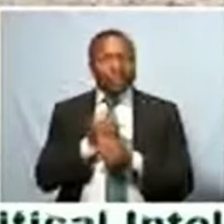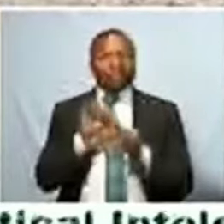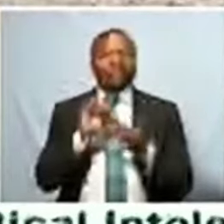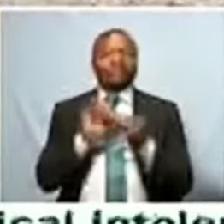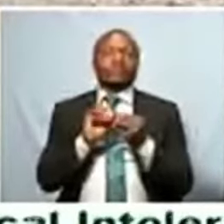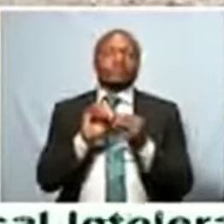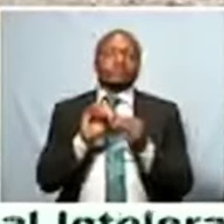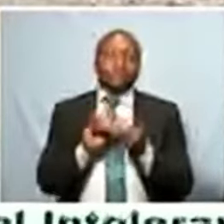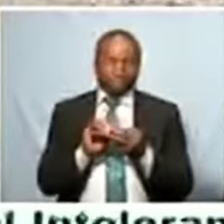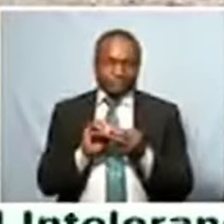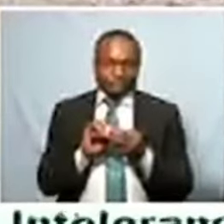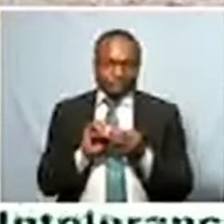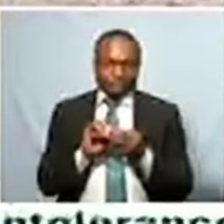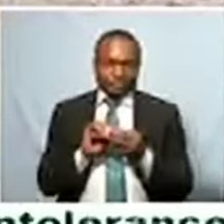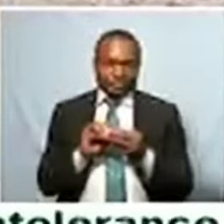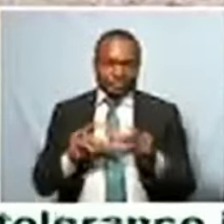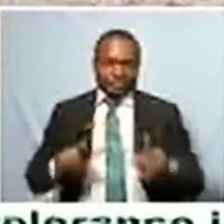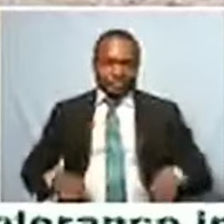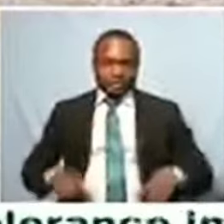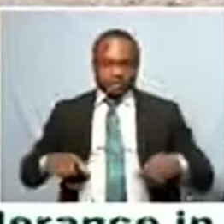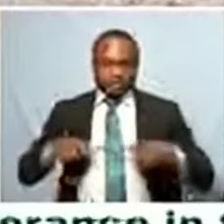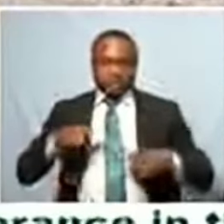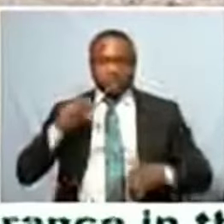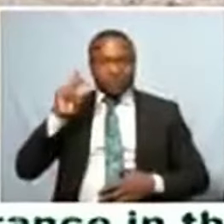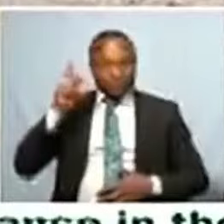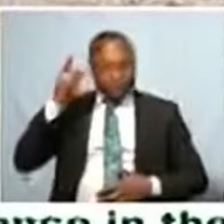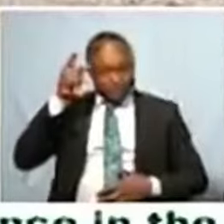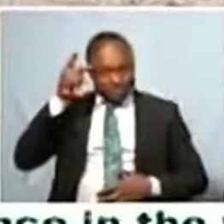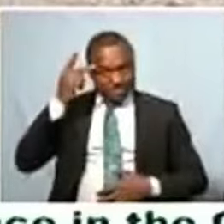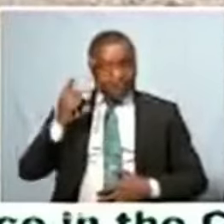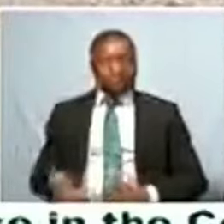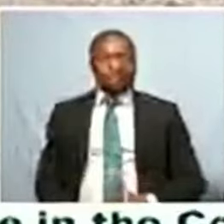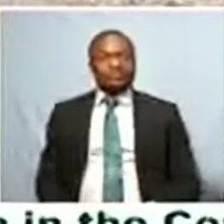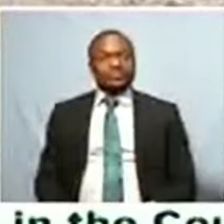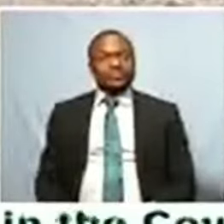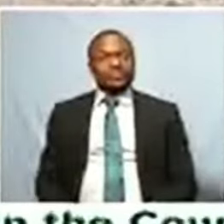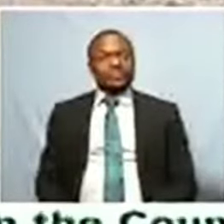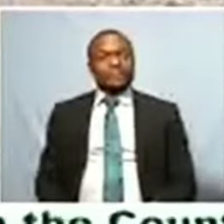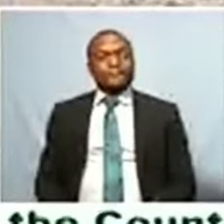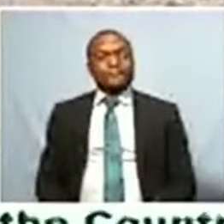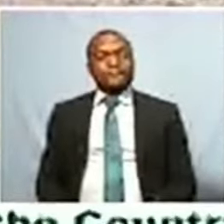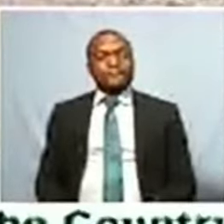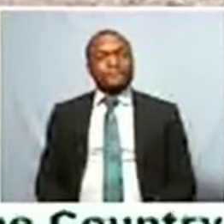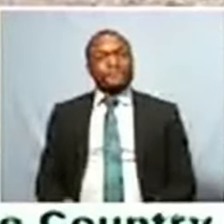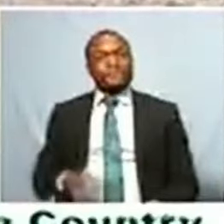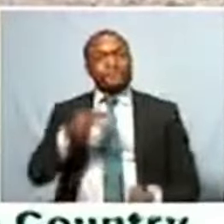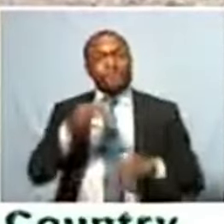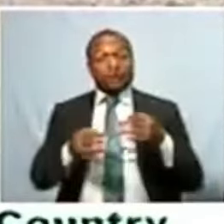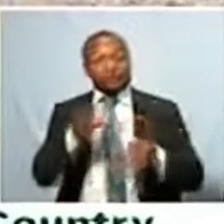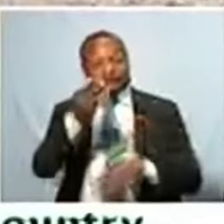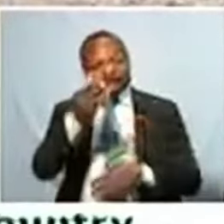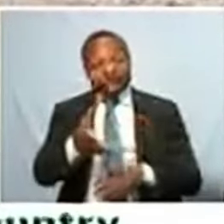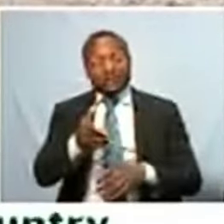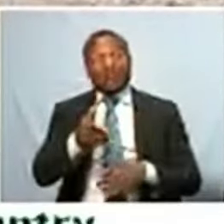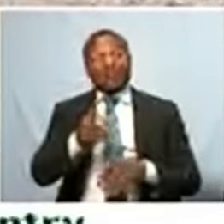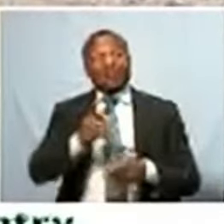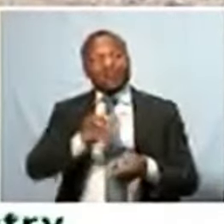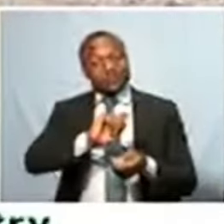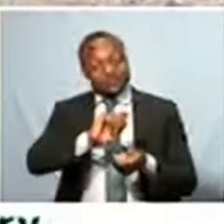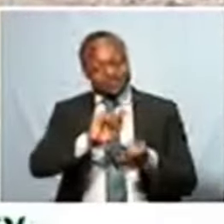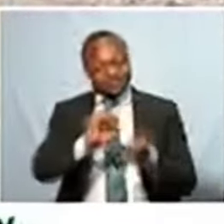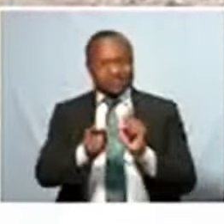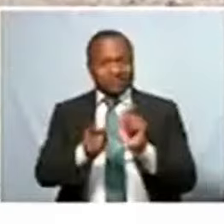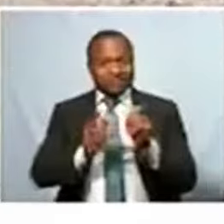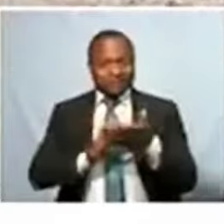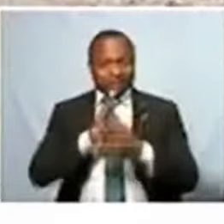of our life is politics, when there is a turn of every